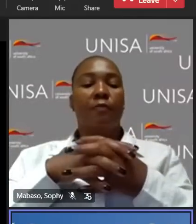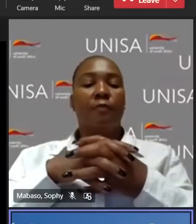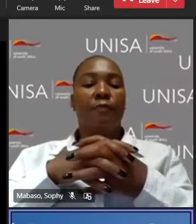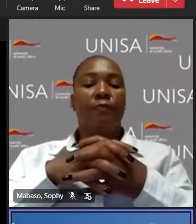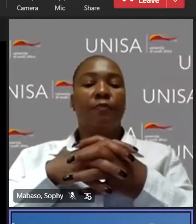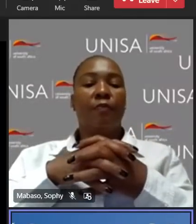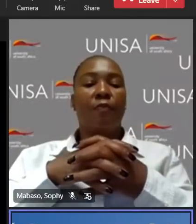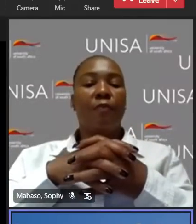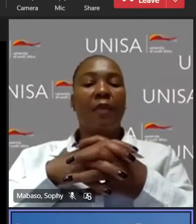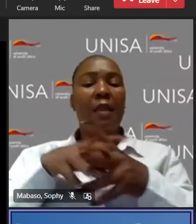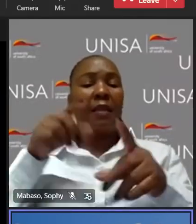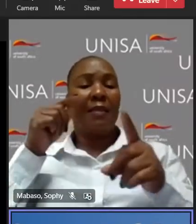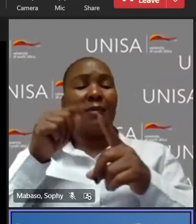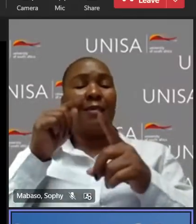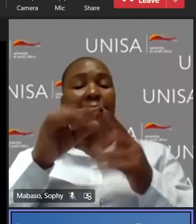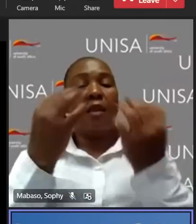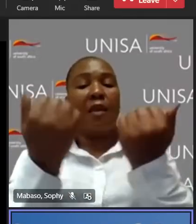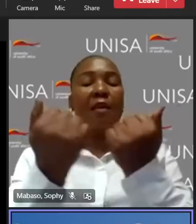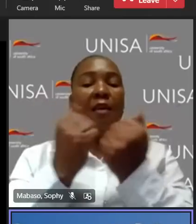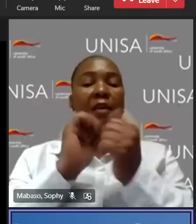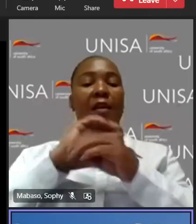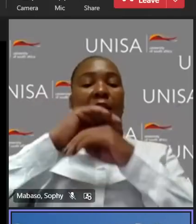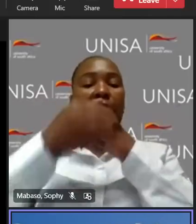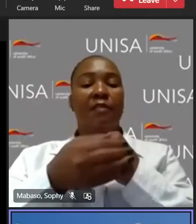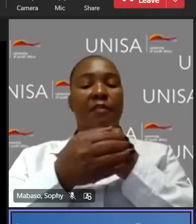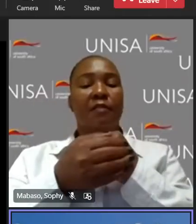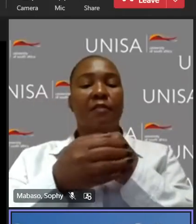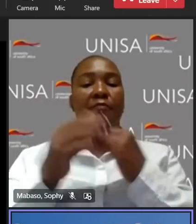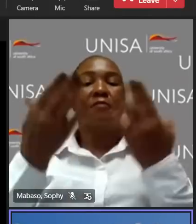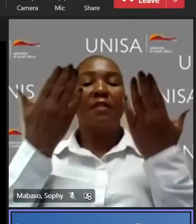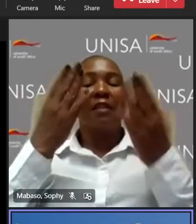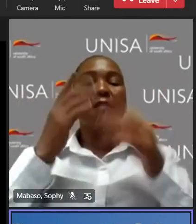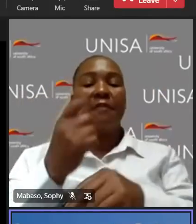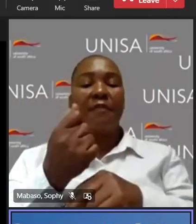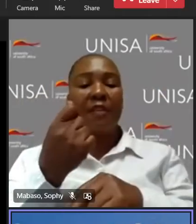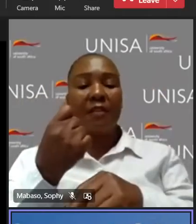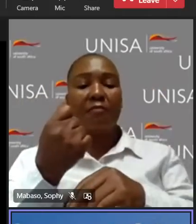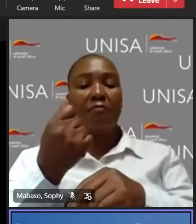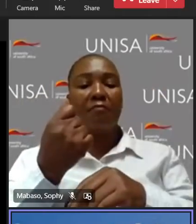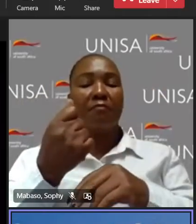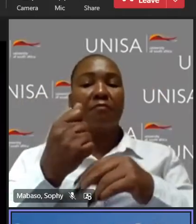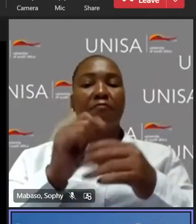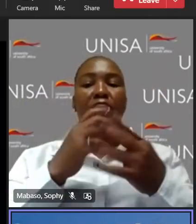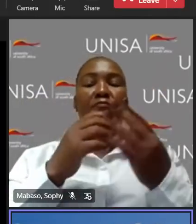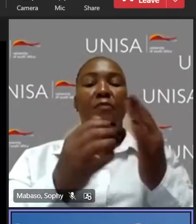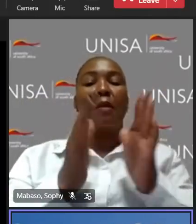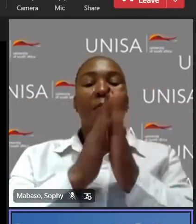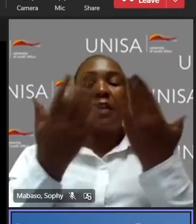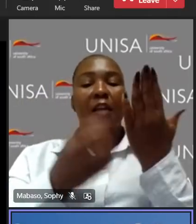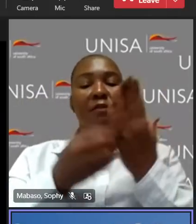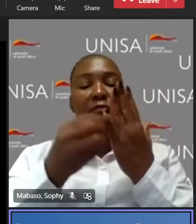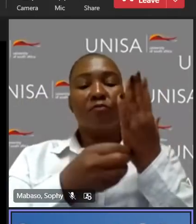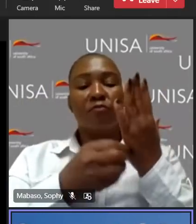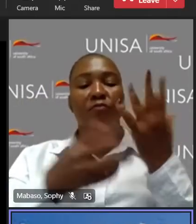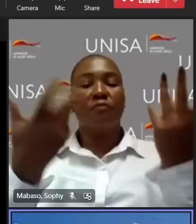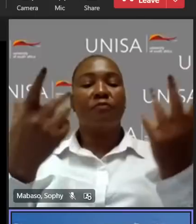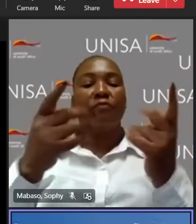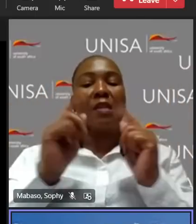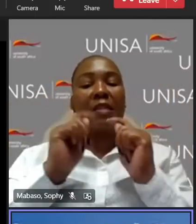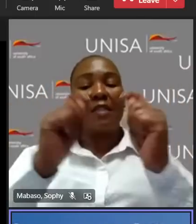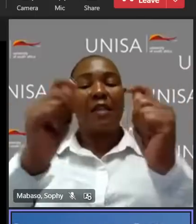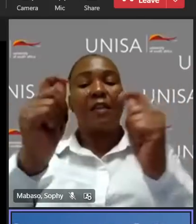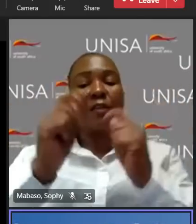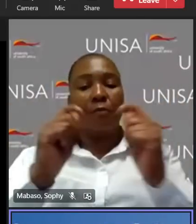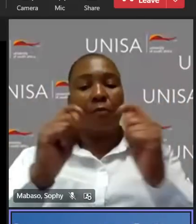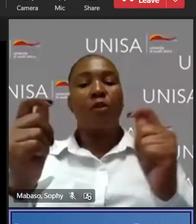What does the bursary cover? The bursary covers tuition fees, prescribed textbooks. There's also a transport